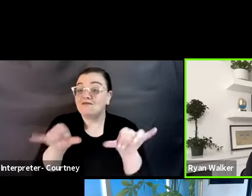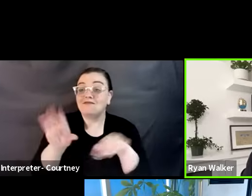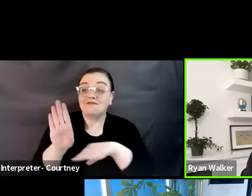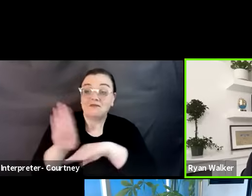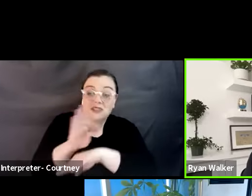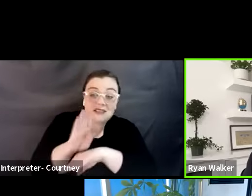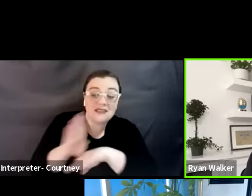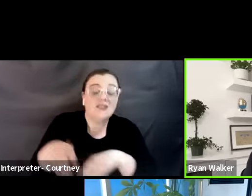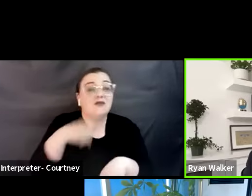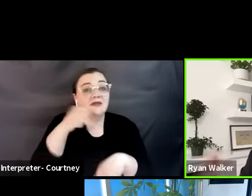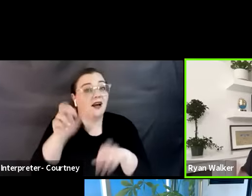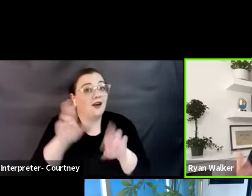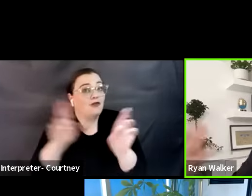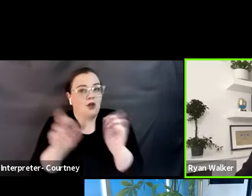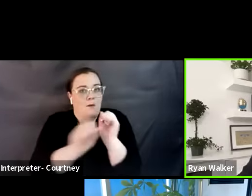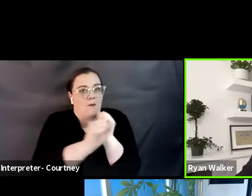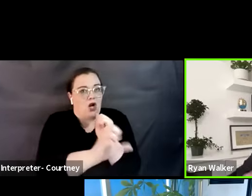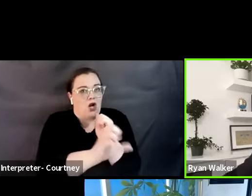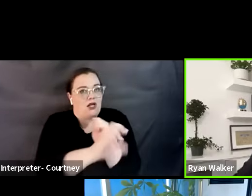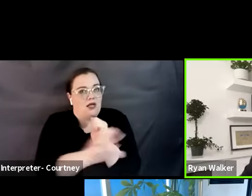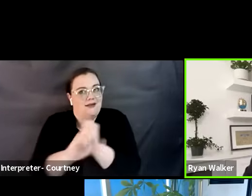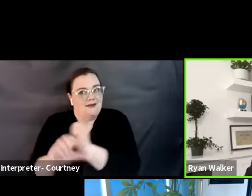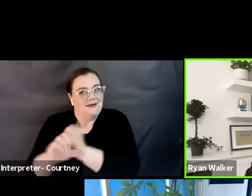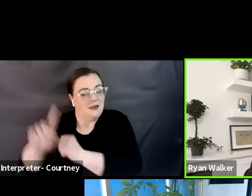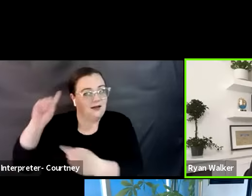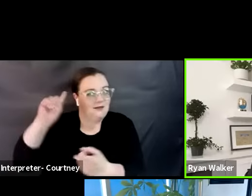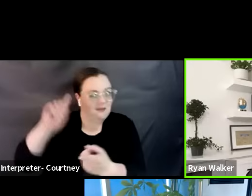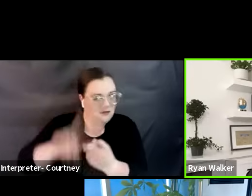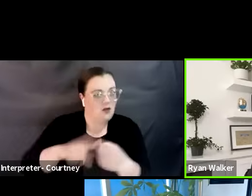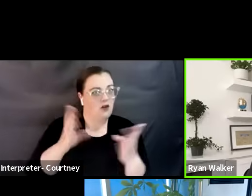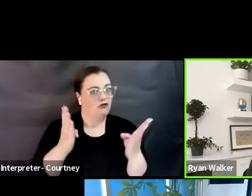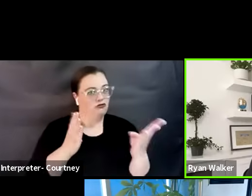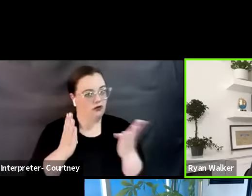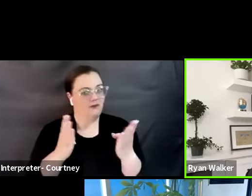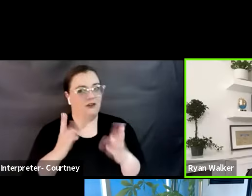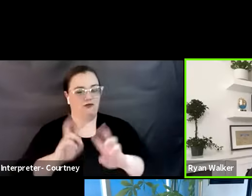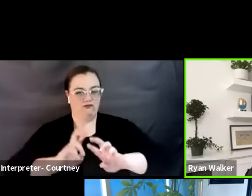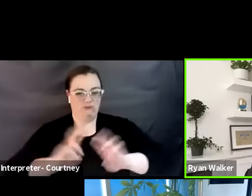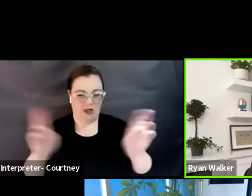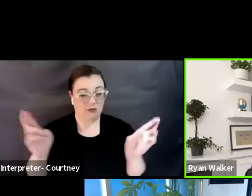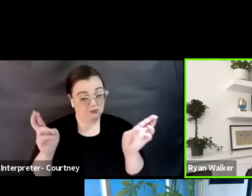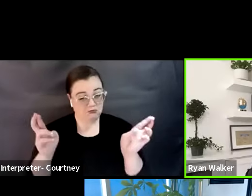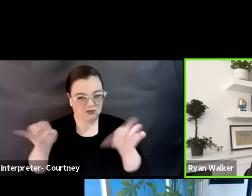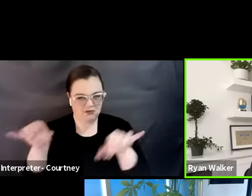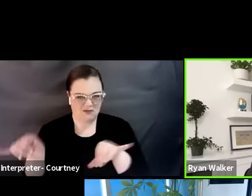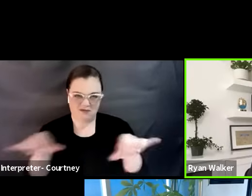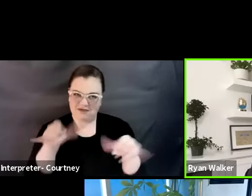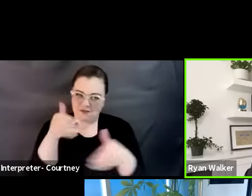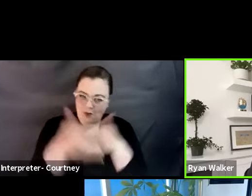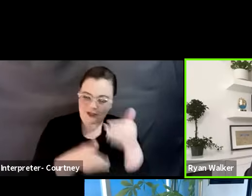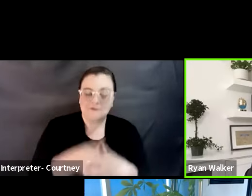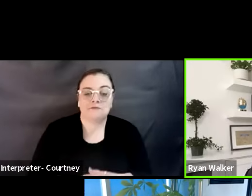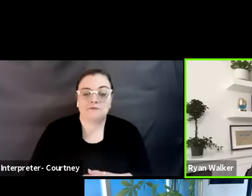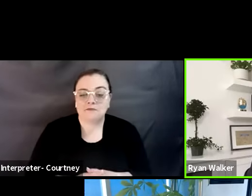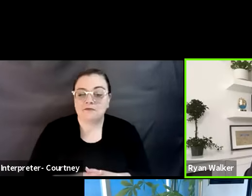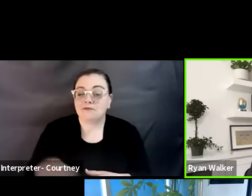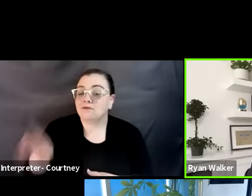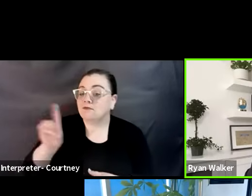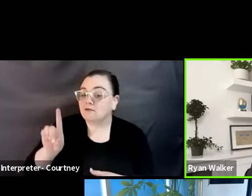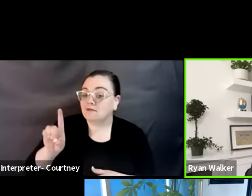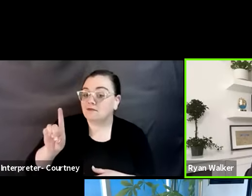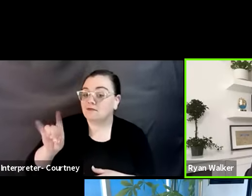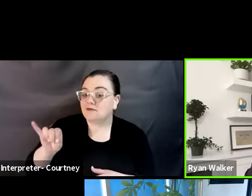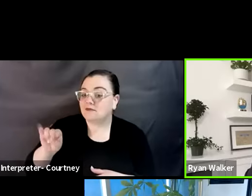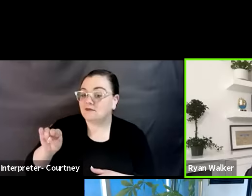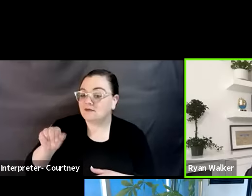your service or product until the service or product is ready to go out the door. So absolutely. Dina, on that front, I'm sure in working